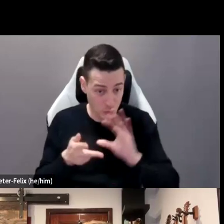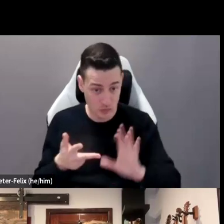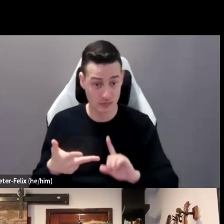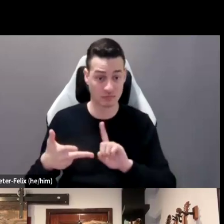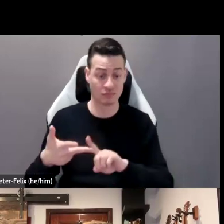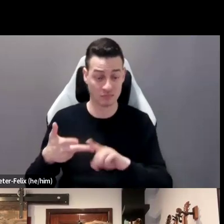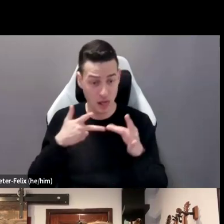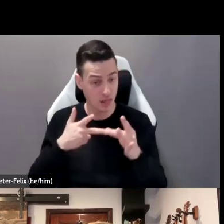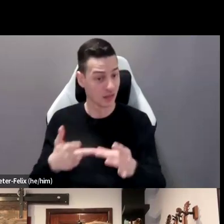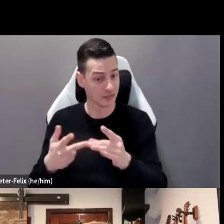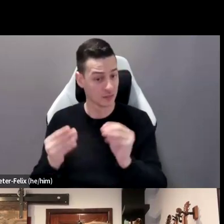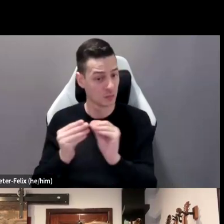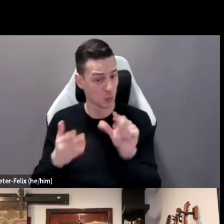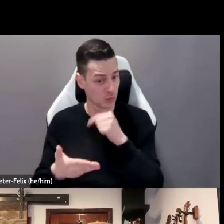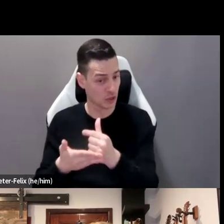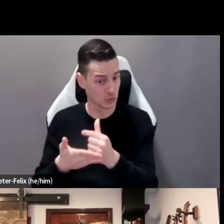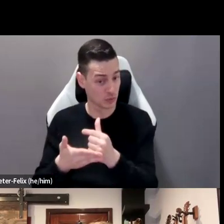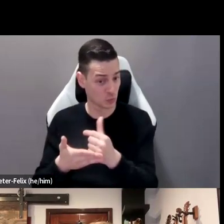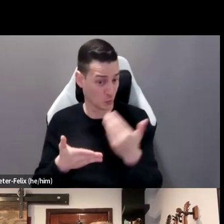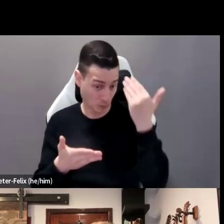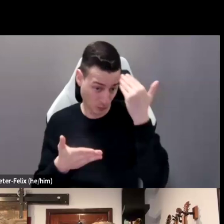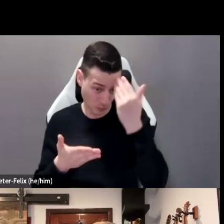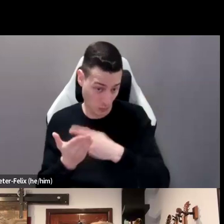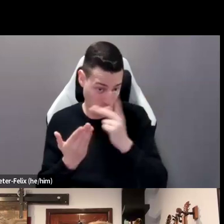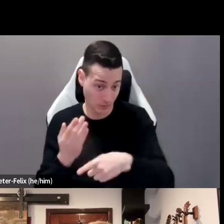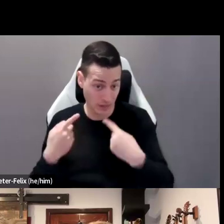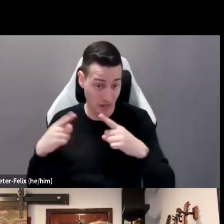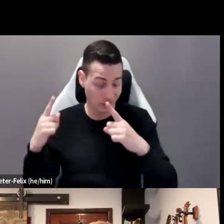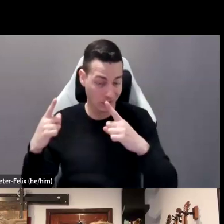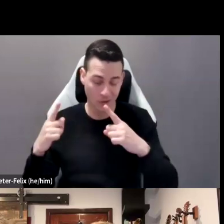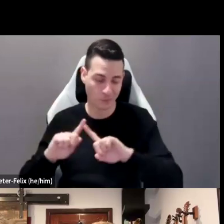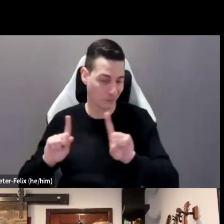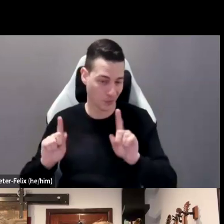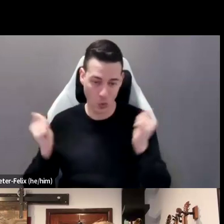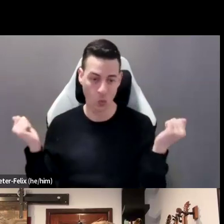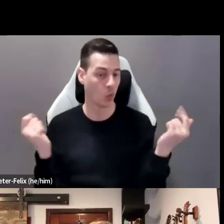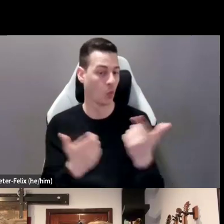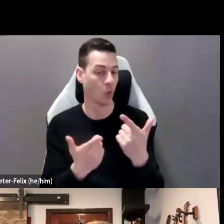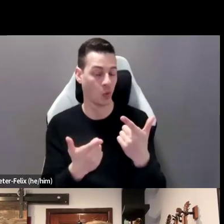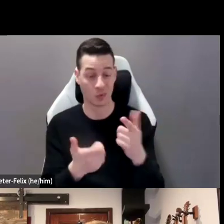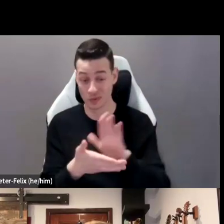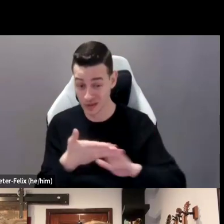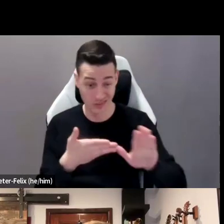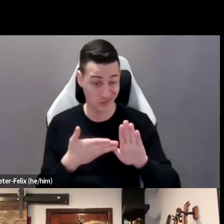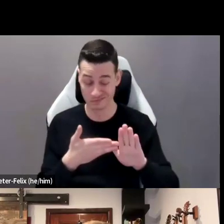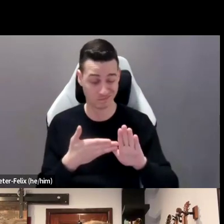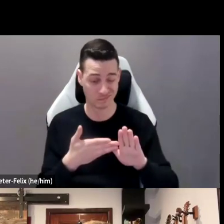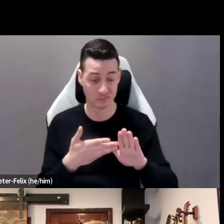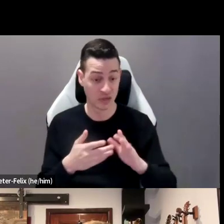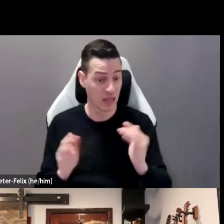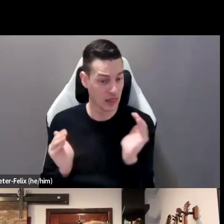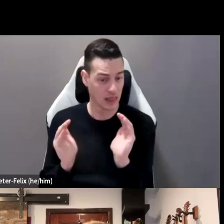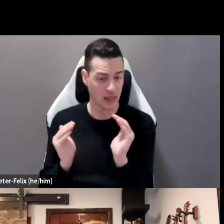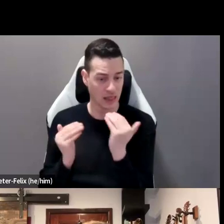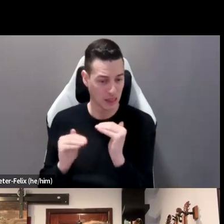successful. They're not campus-wide, though. They're for limited numbers of students. And I love reminding